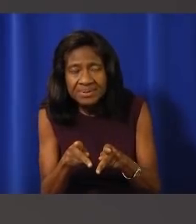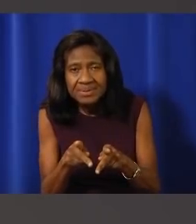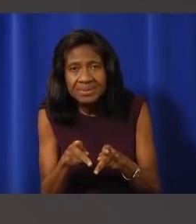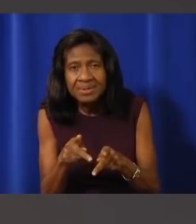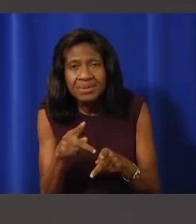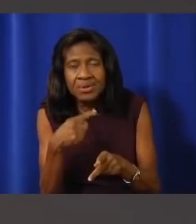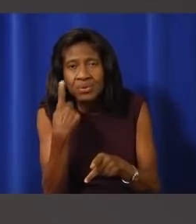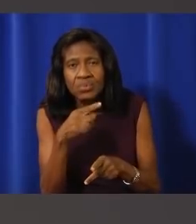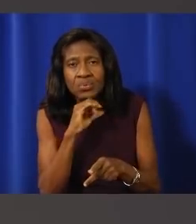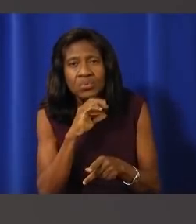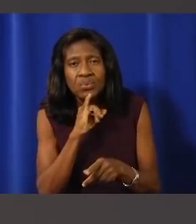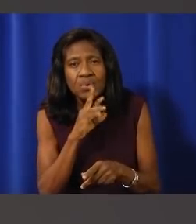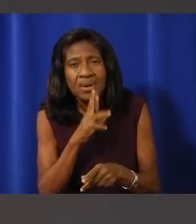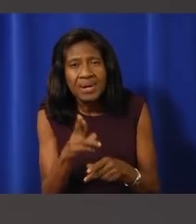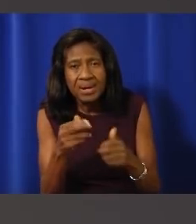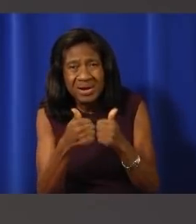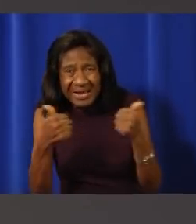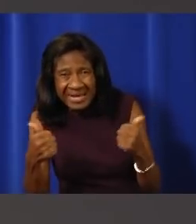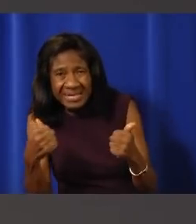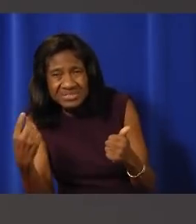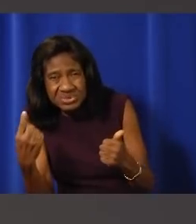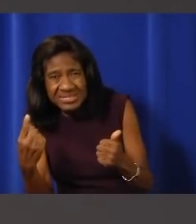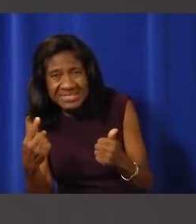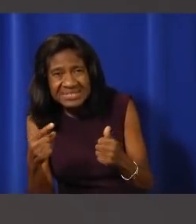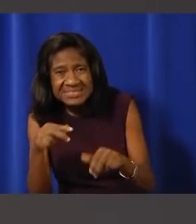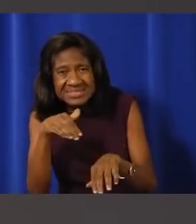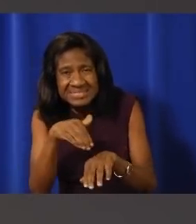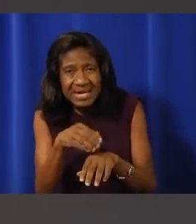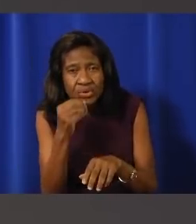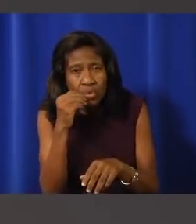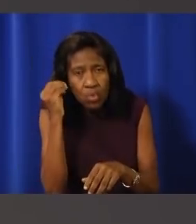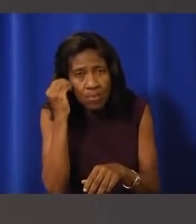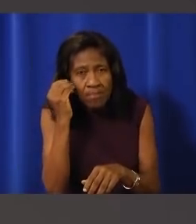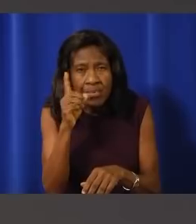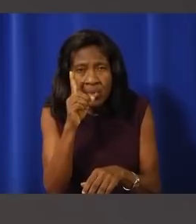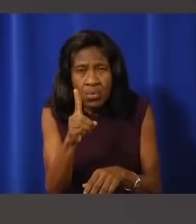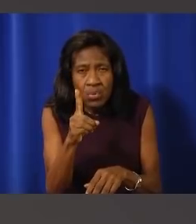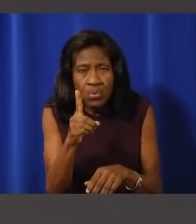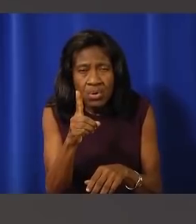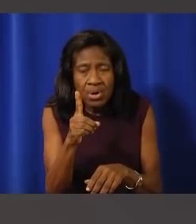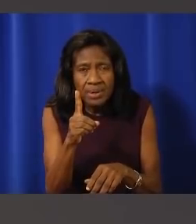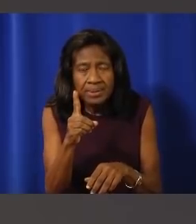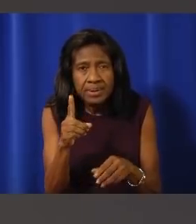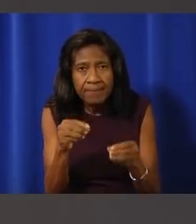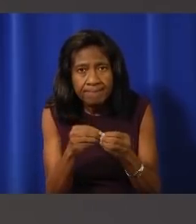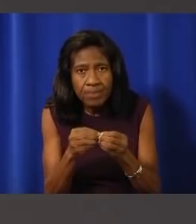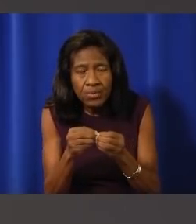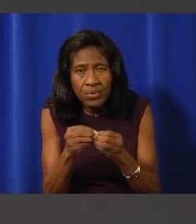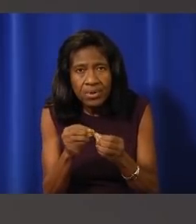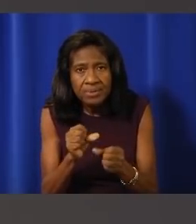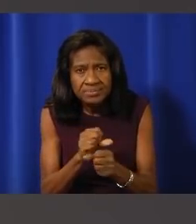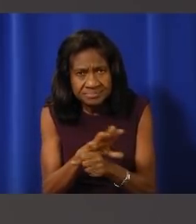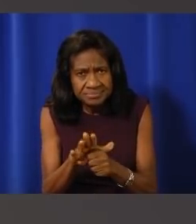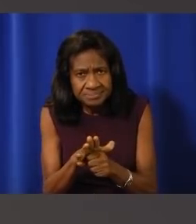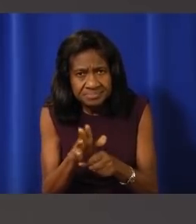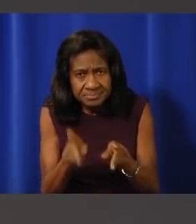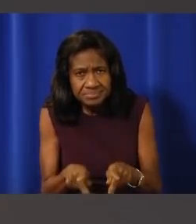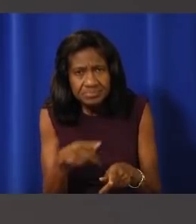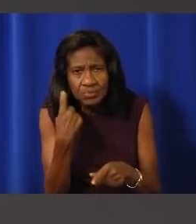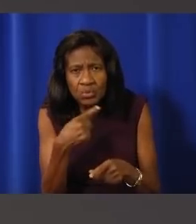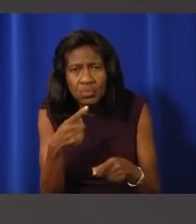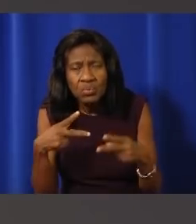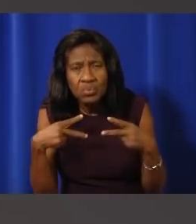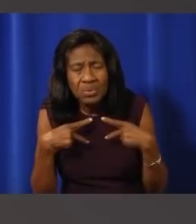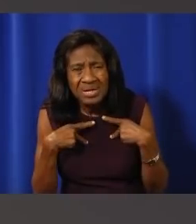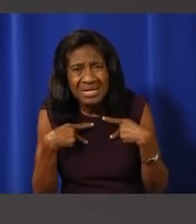who are isolating at home. There is 1 additional case related to that now who became symptomatic